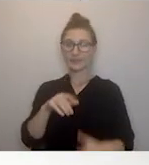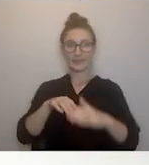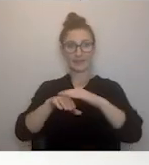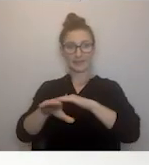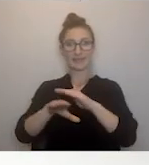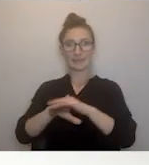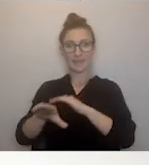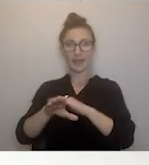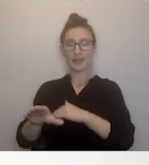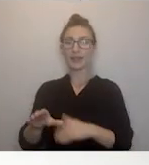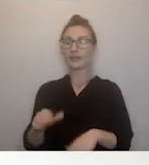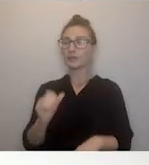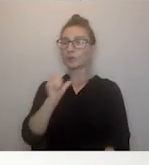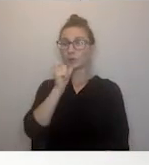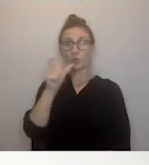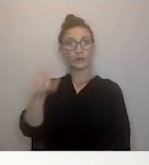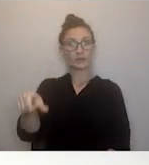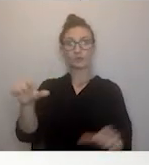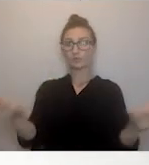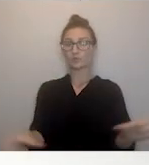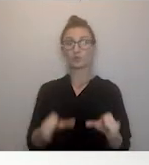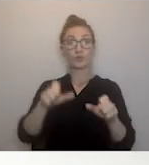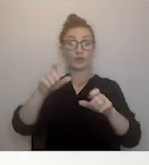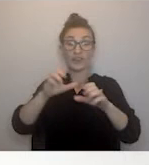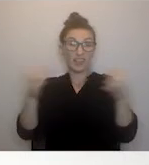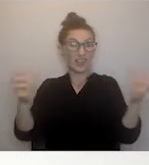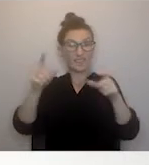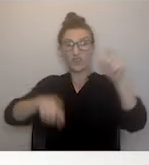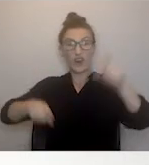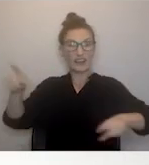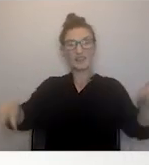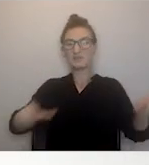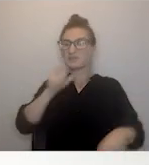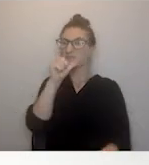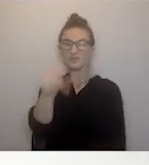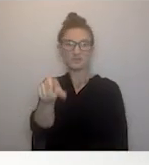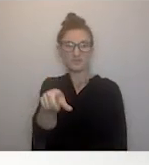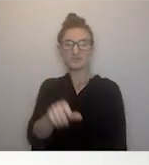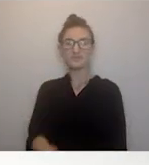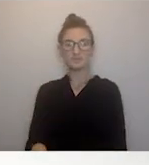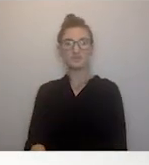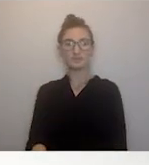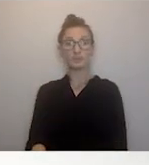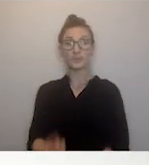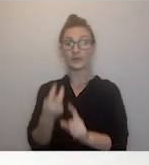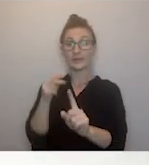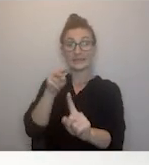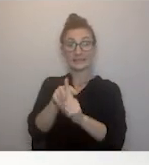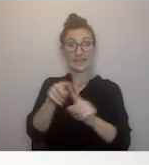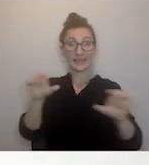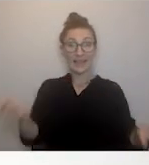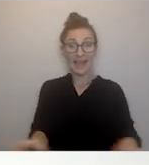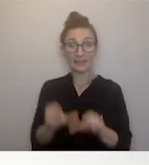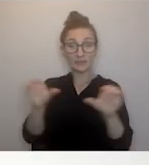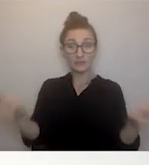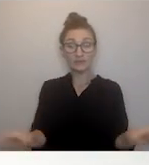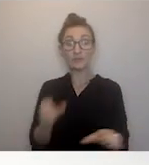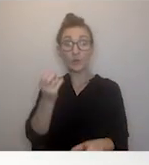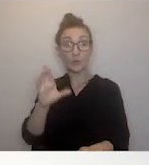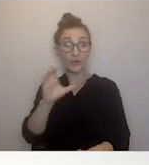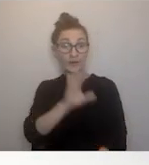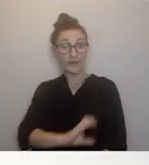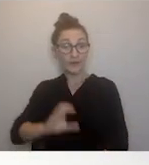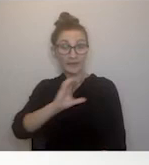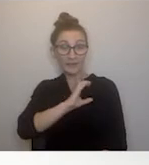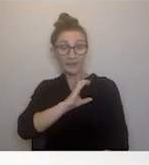very accessible, especially for a teacher. You don't have to do a ton of variety. to be prepared for this. So assigning actions